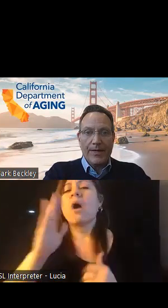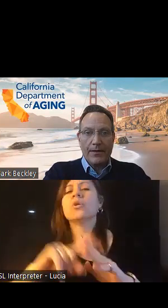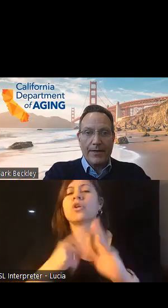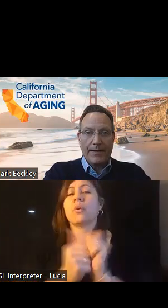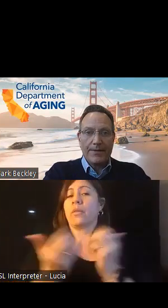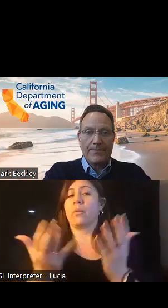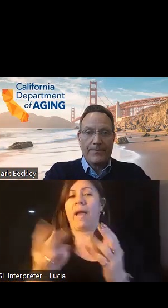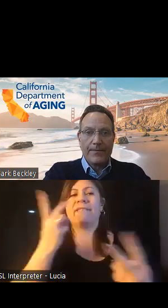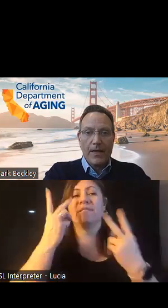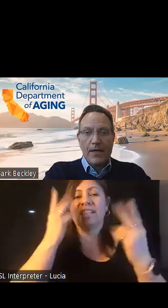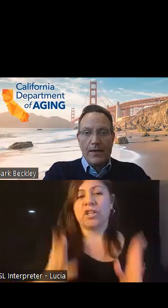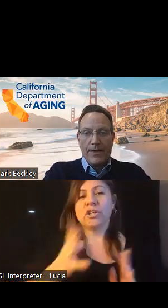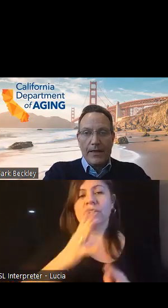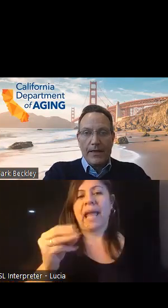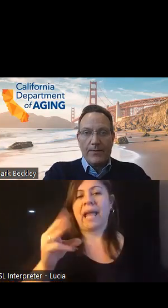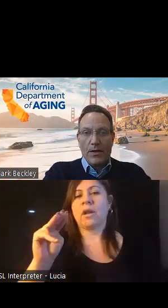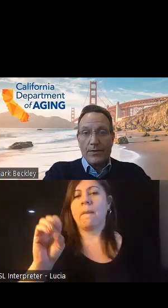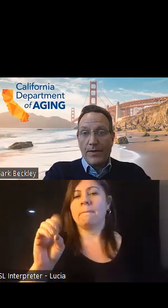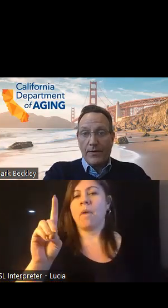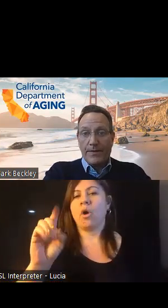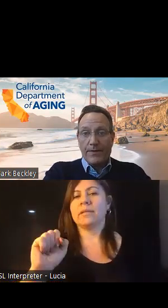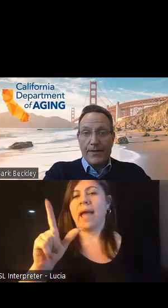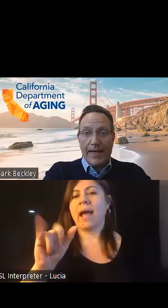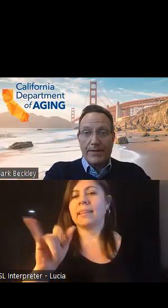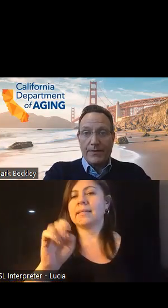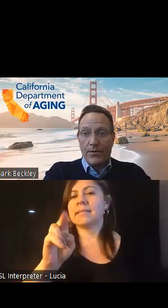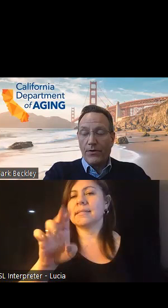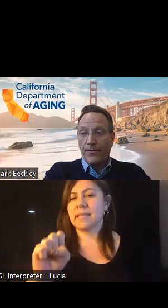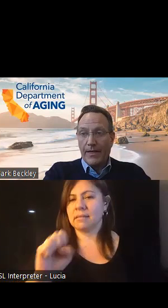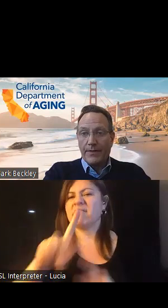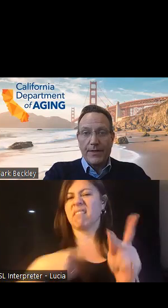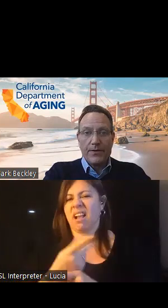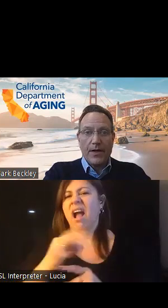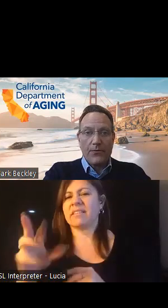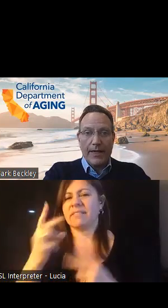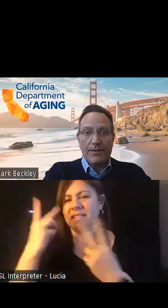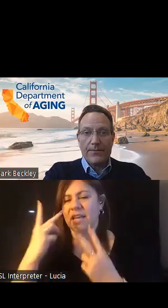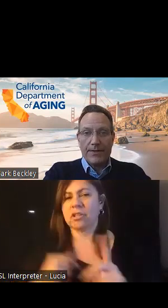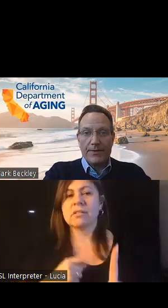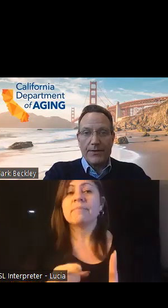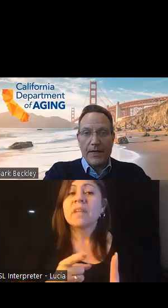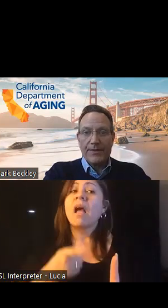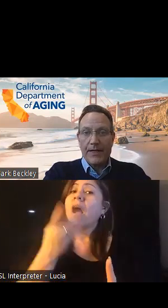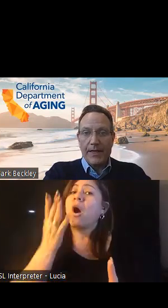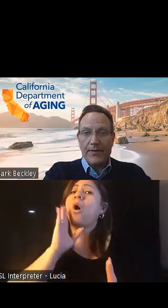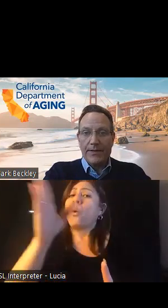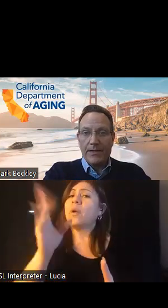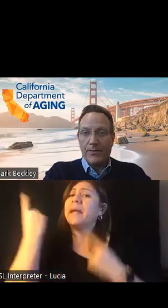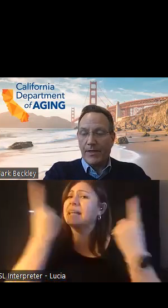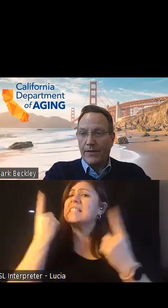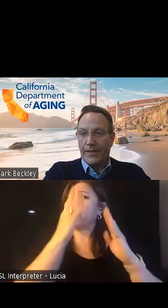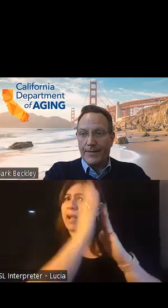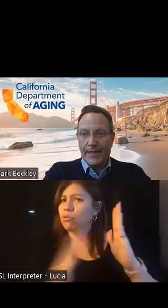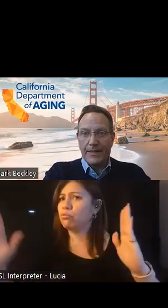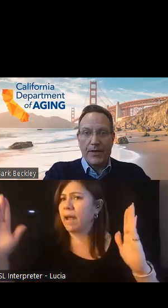and modalities. The long-term care facility access work group may consider a range of visitor types and